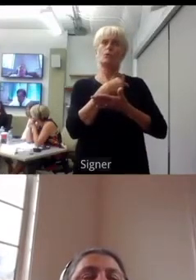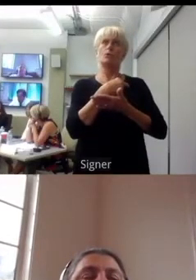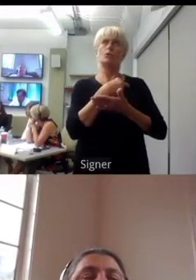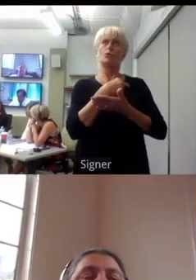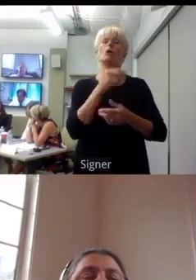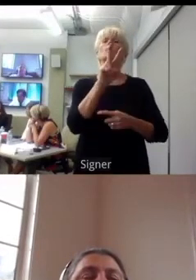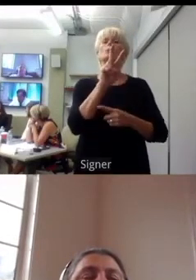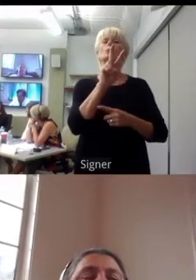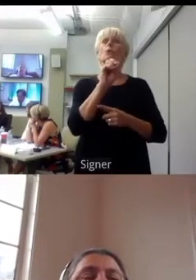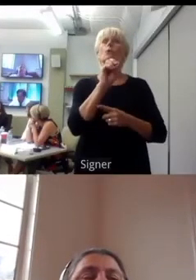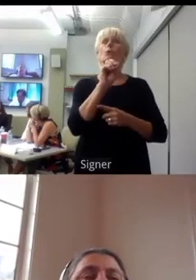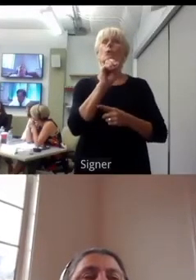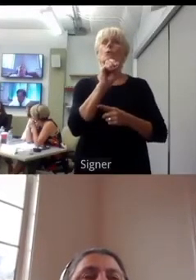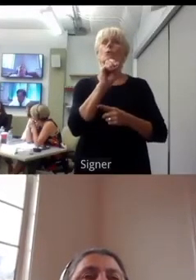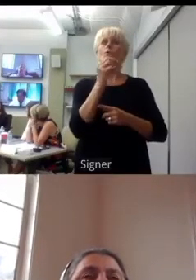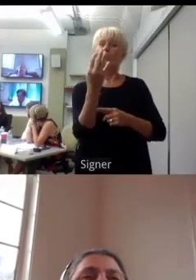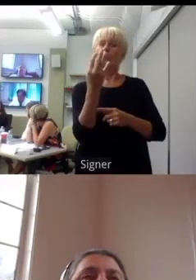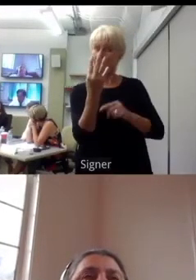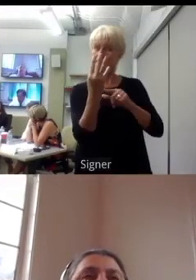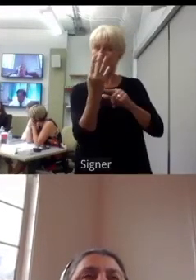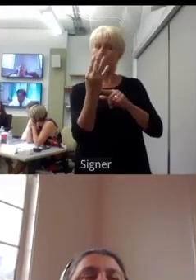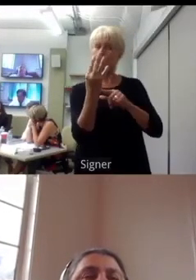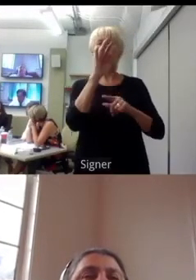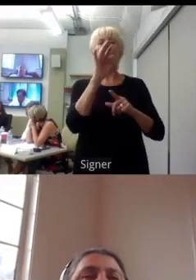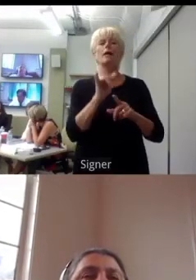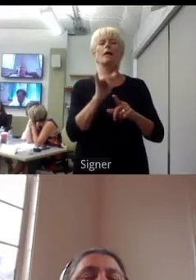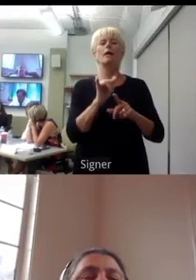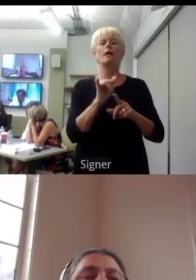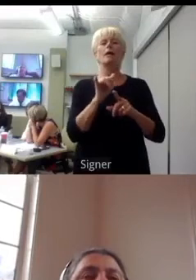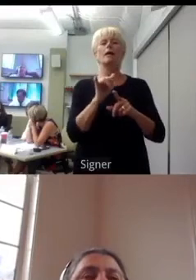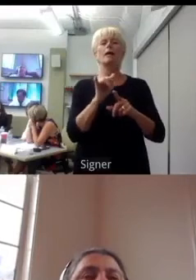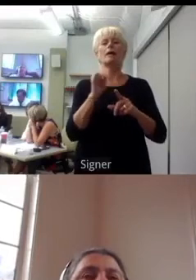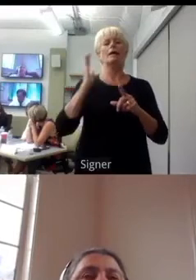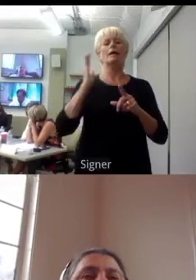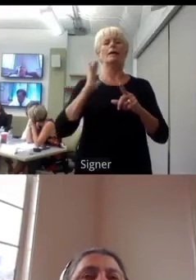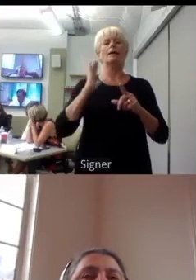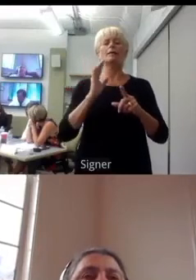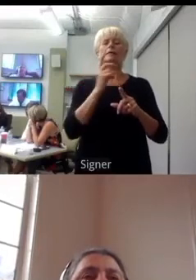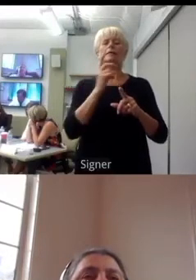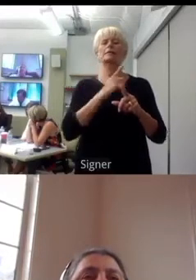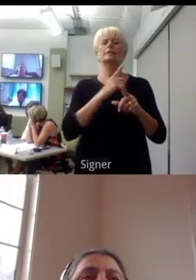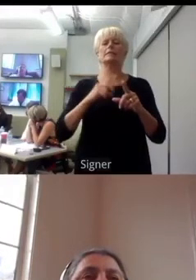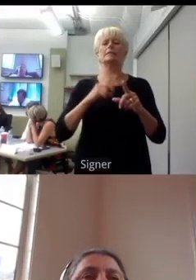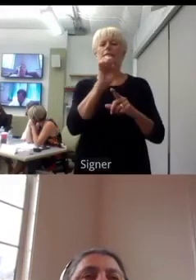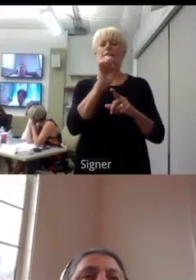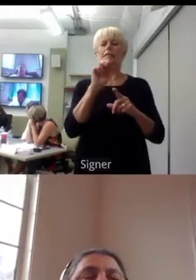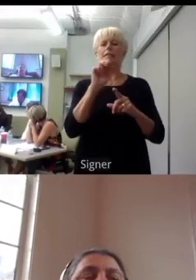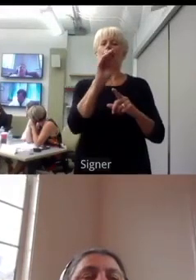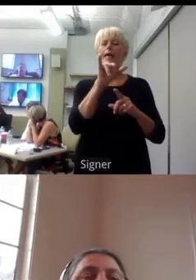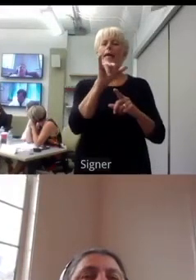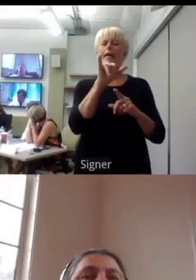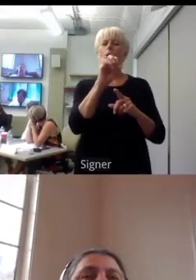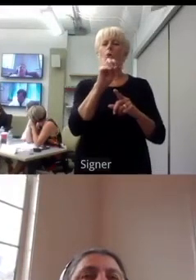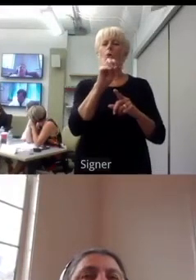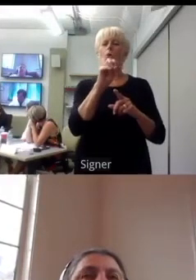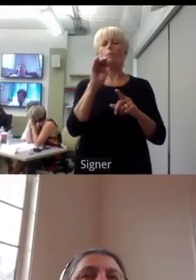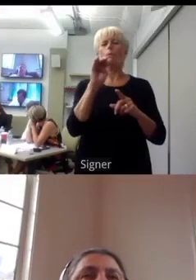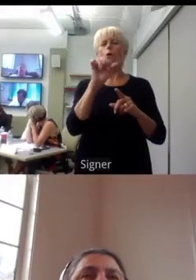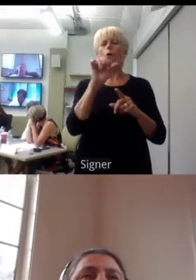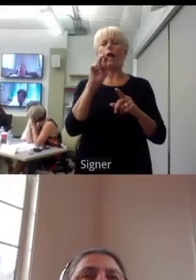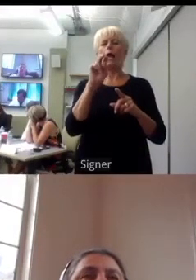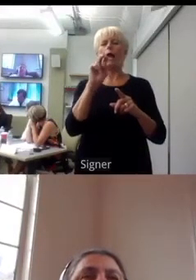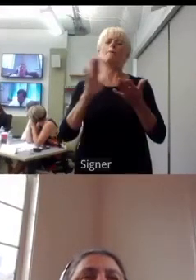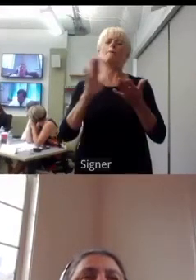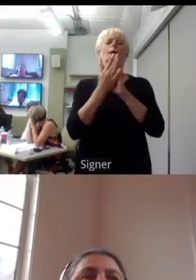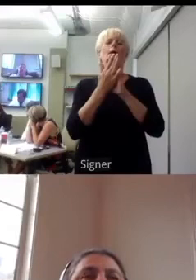2014 by then Dean Mayo Moran, now Provost Mayo Moran, who's sitting 2 seats over to my left. By the way, immediately